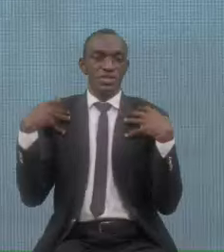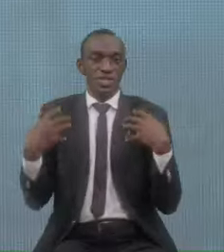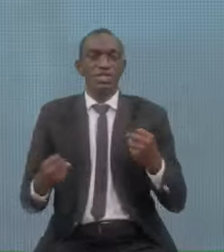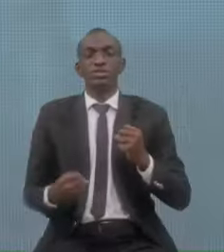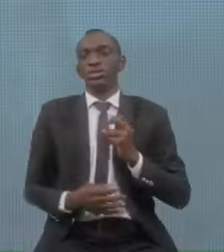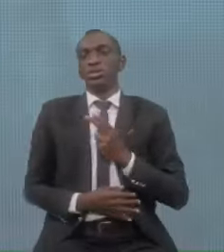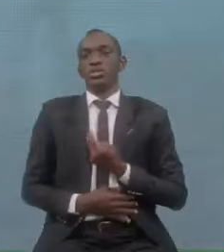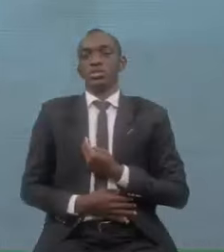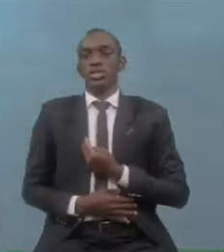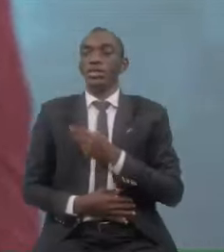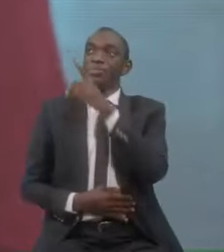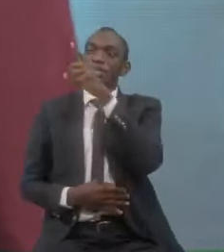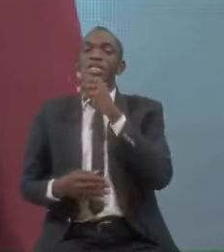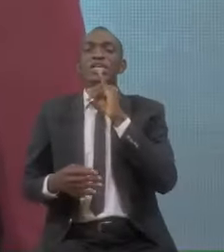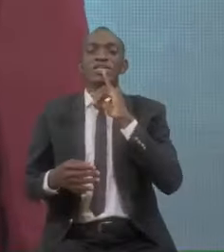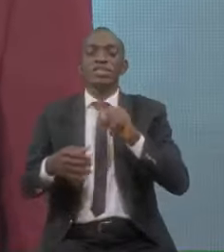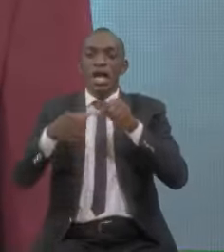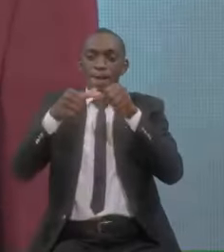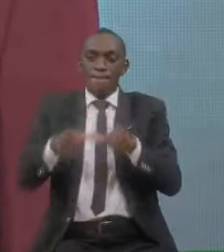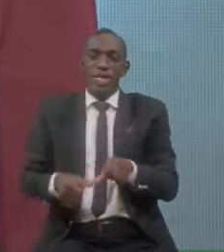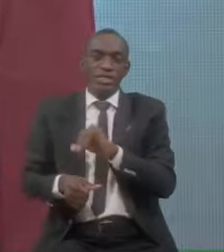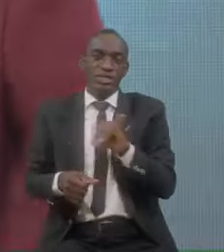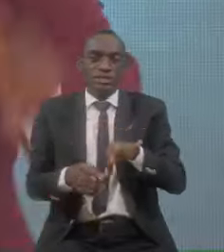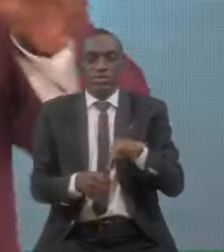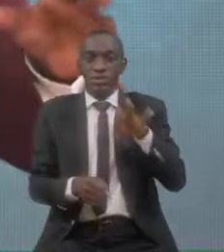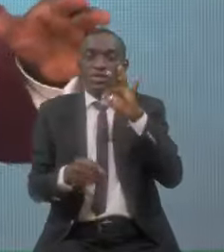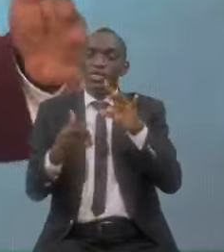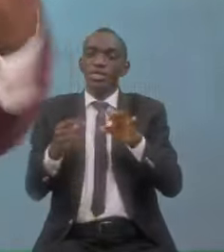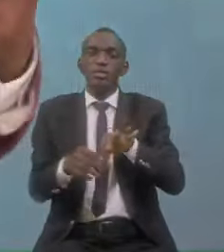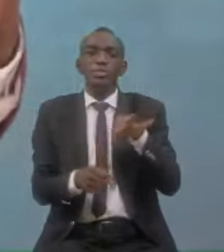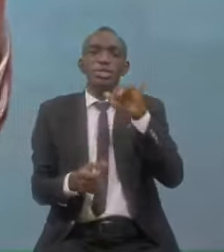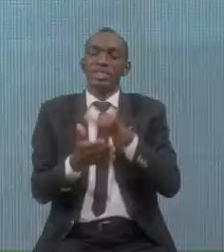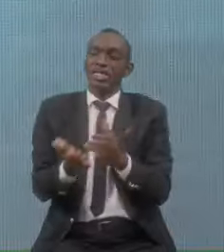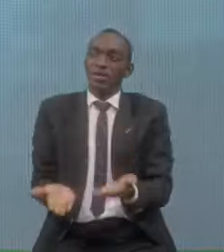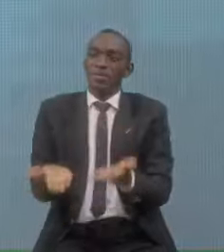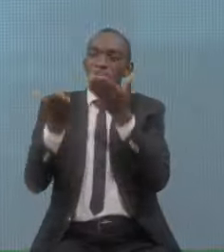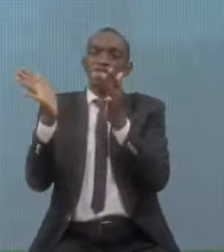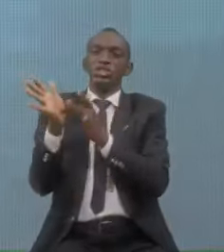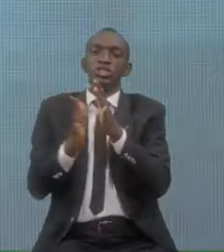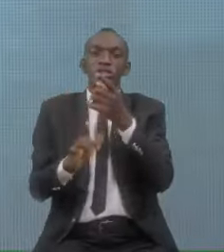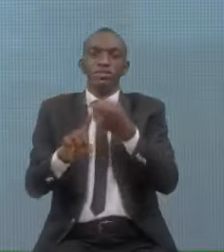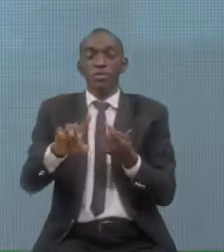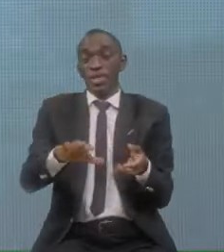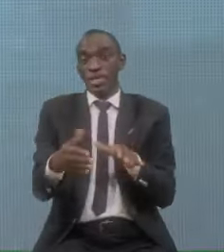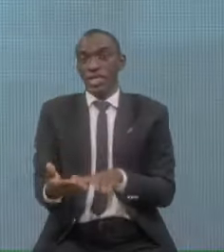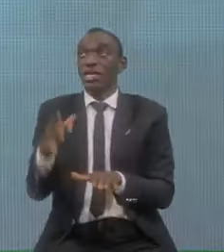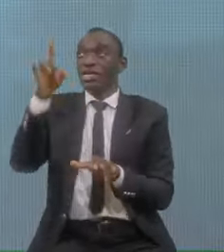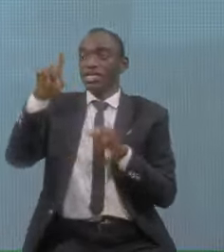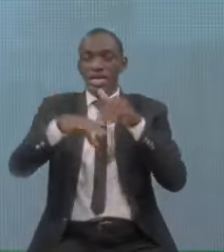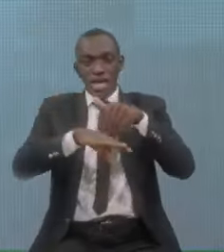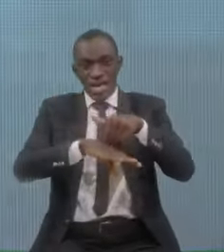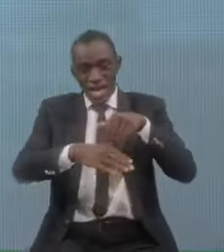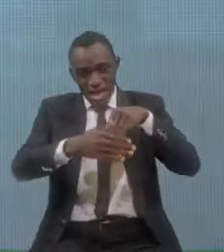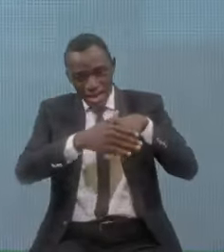spirit, the spirit that raised up Jesus from the dead, he enters into us, he dwells